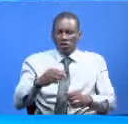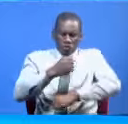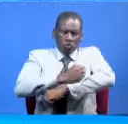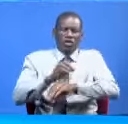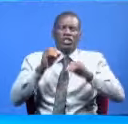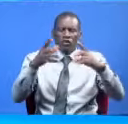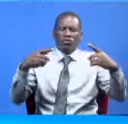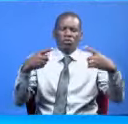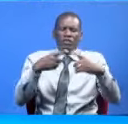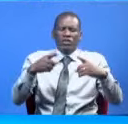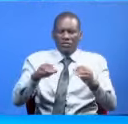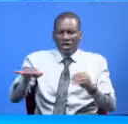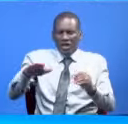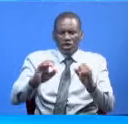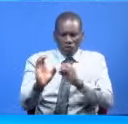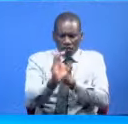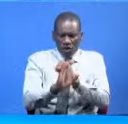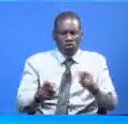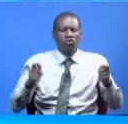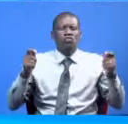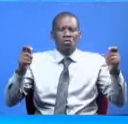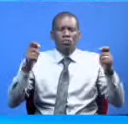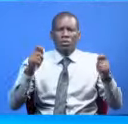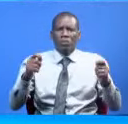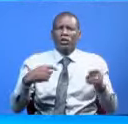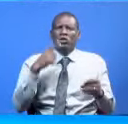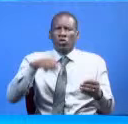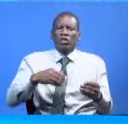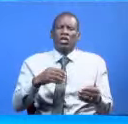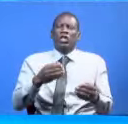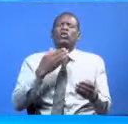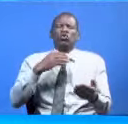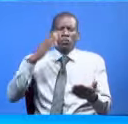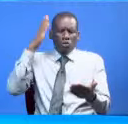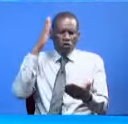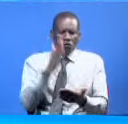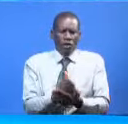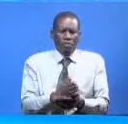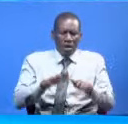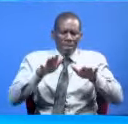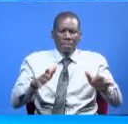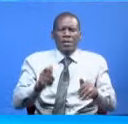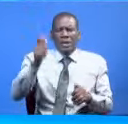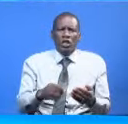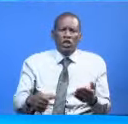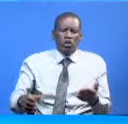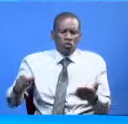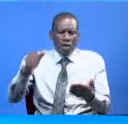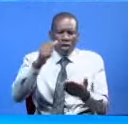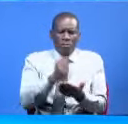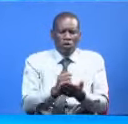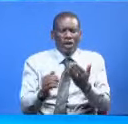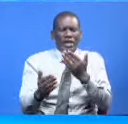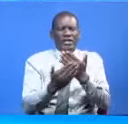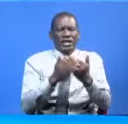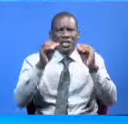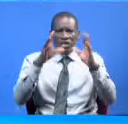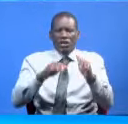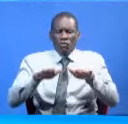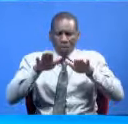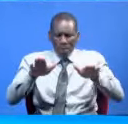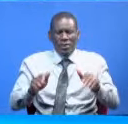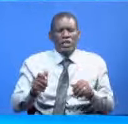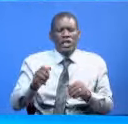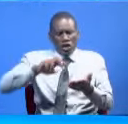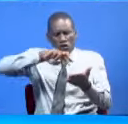took to the streets demanding that they be confirmed on permanent and pensionable basis. The tutors accused contract. Our education reporter